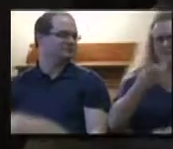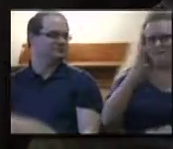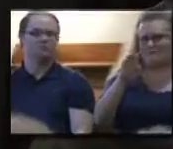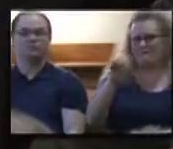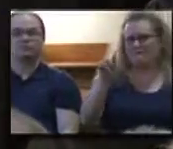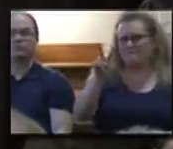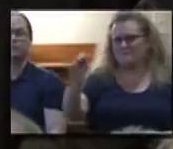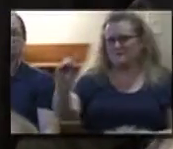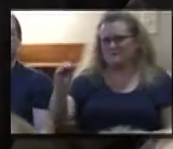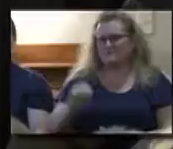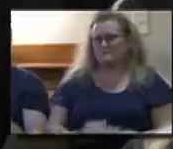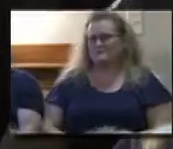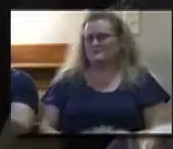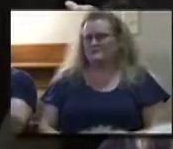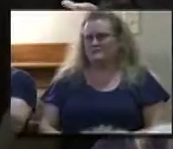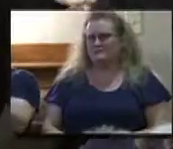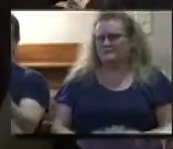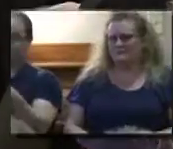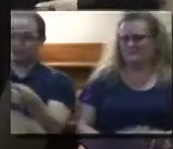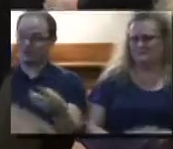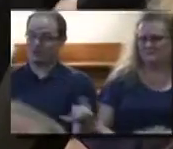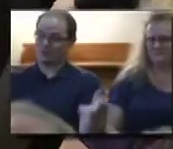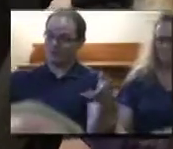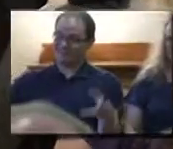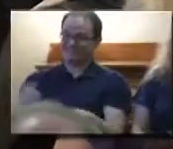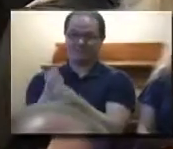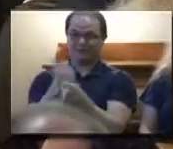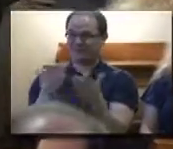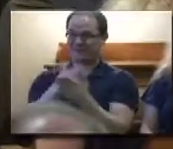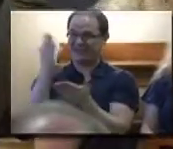Well, Jesse, you want to sum everything up?